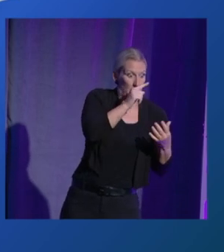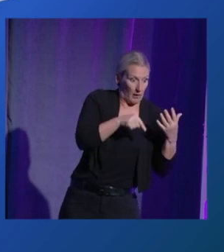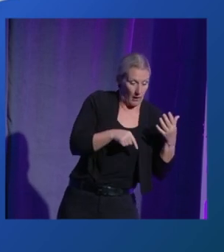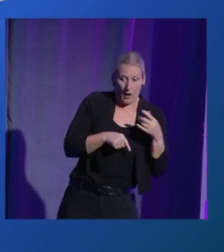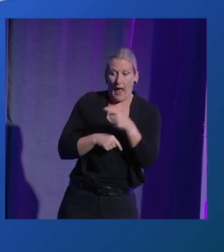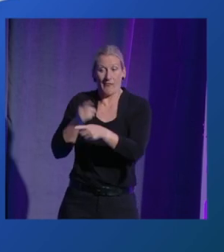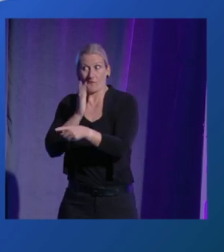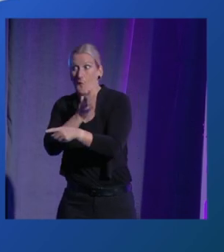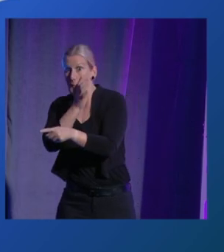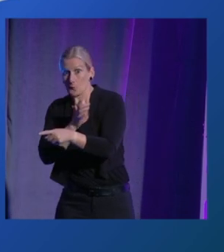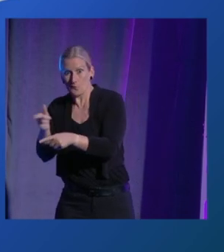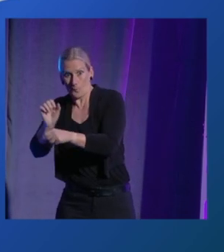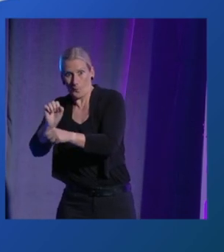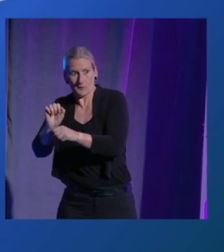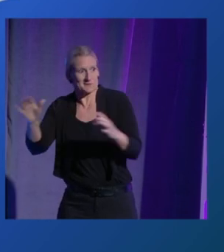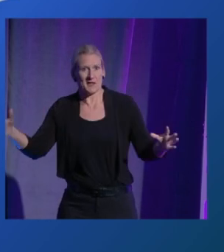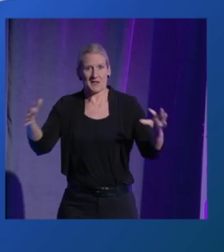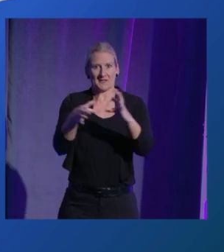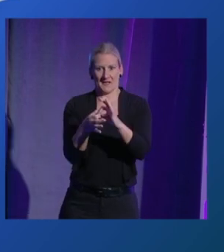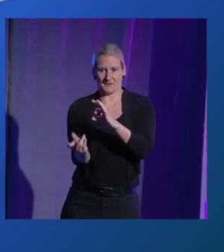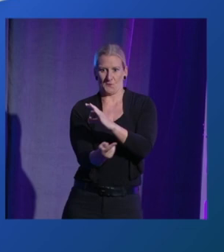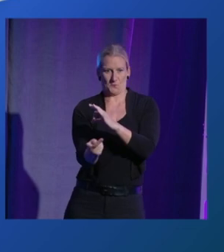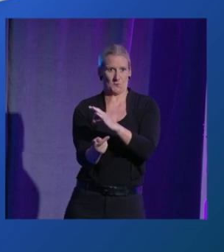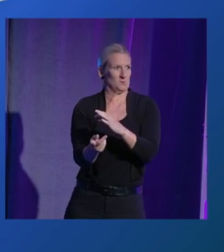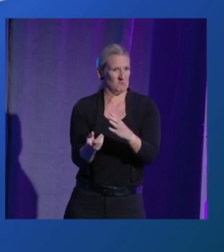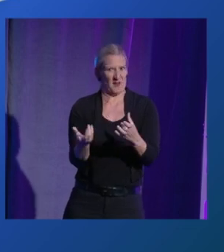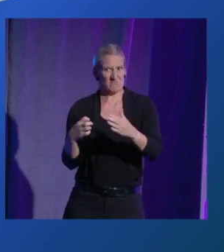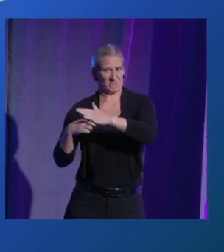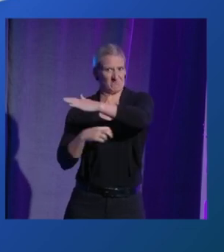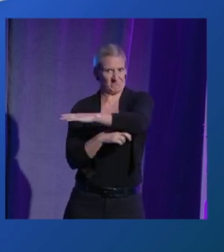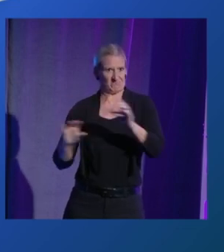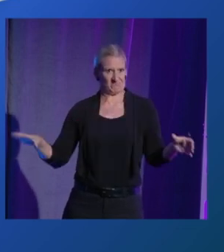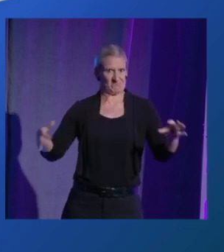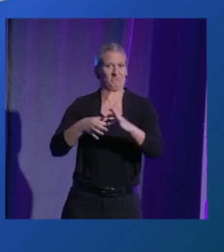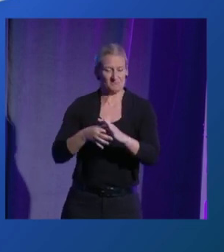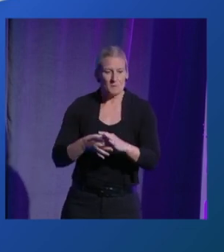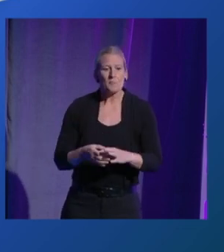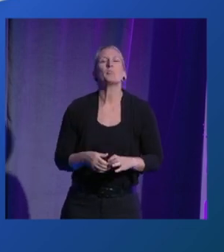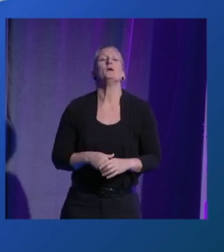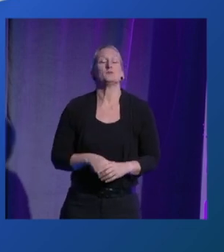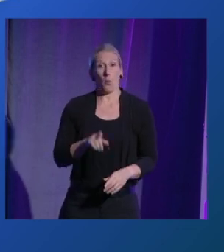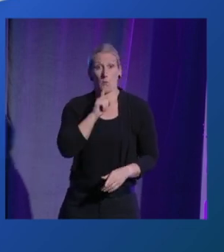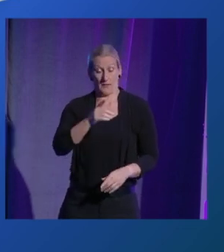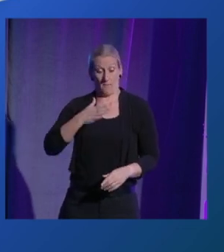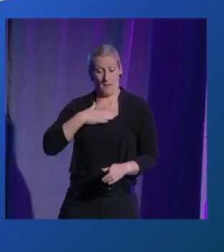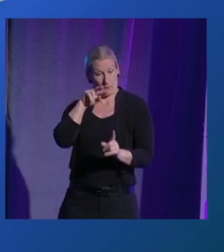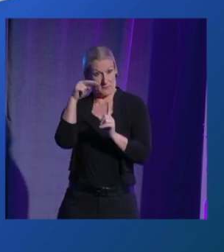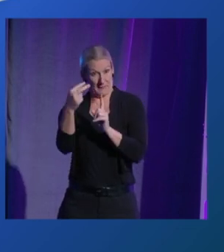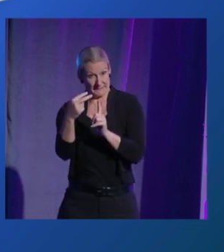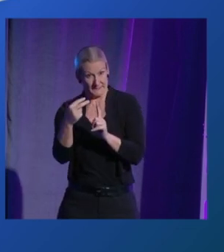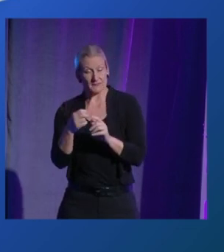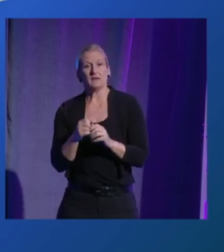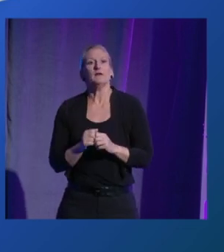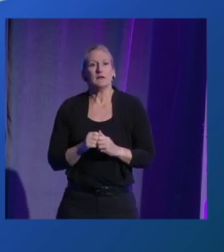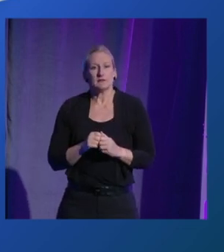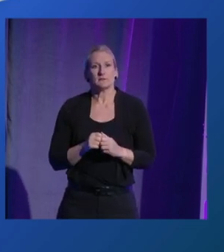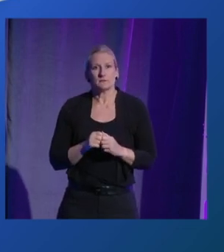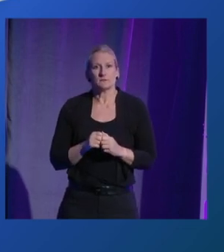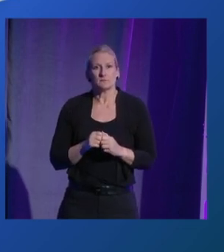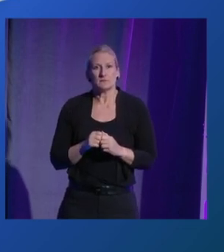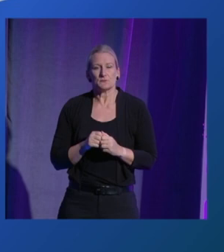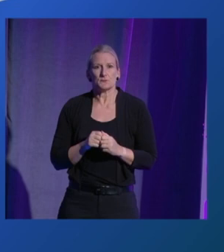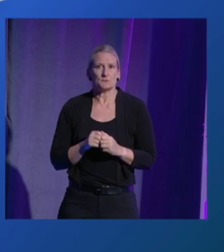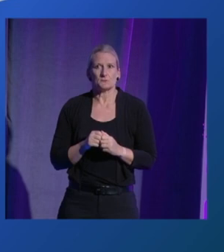across the world uh the perspective I'm I'm here to bring is really how this uh technology connects practically